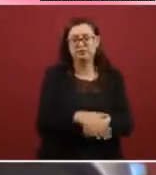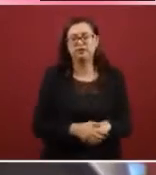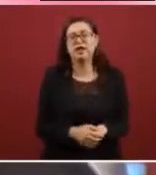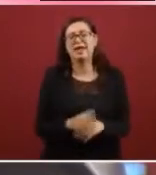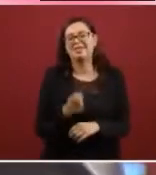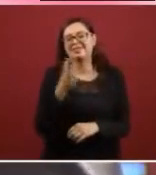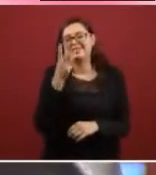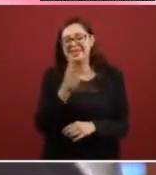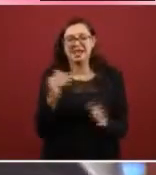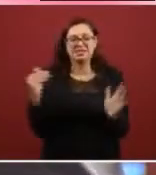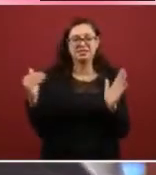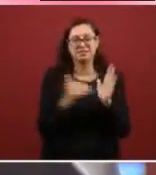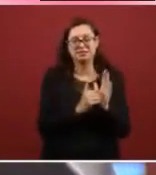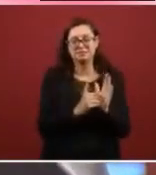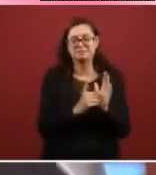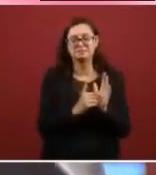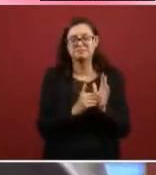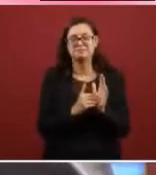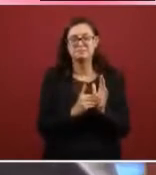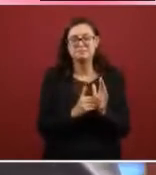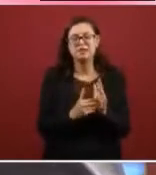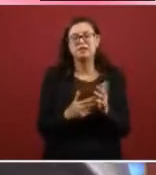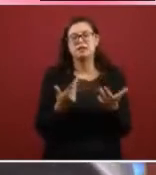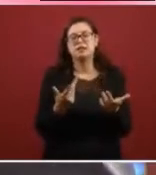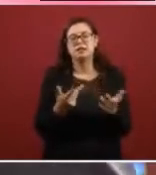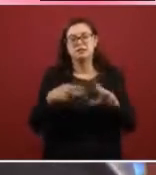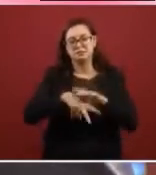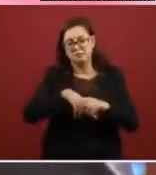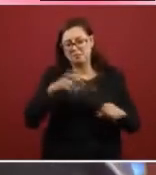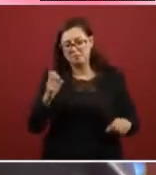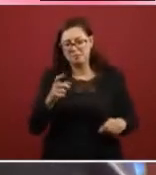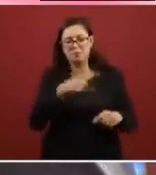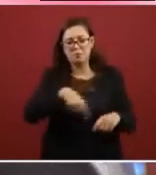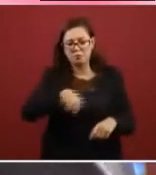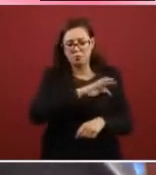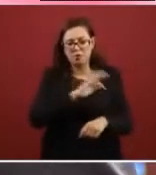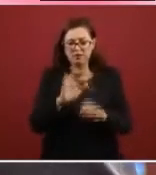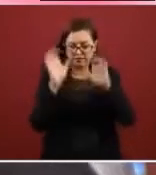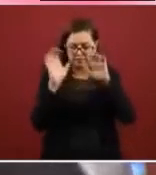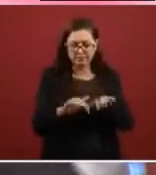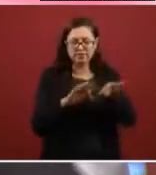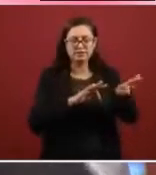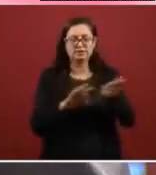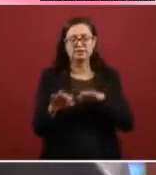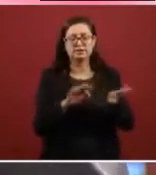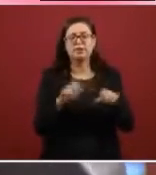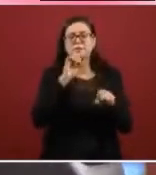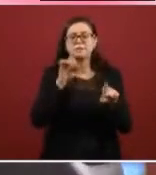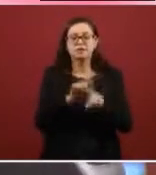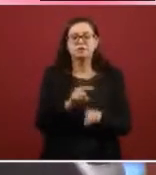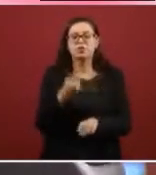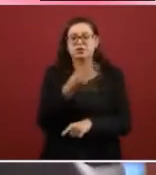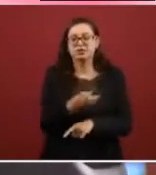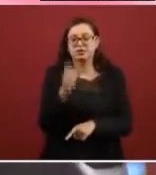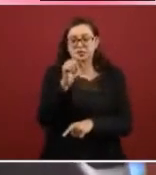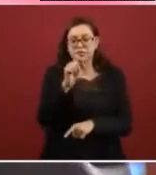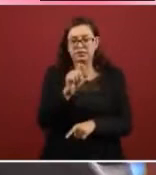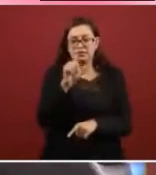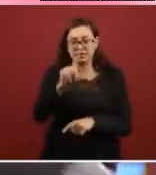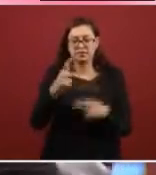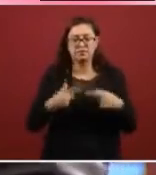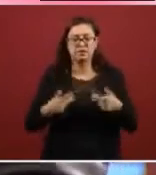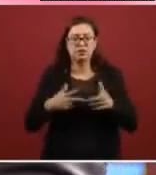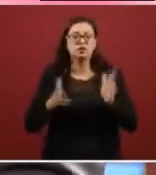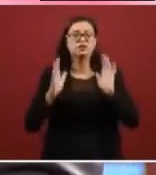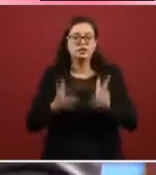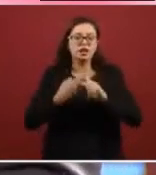16 refugees. 3,600 jobs offered 27 personas ya trabajando. 327